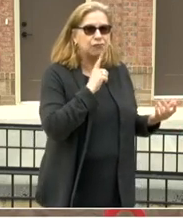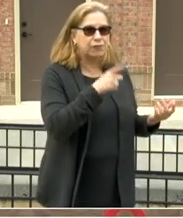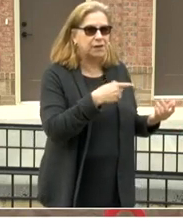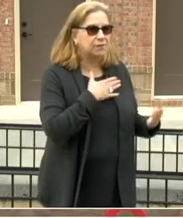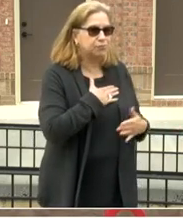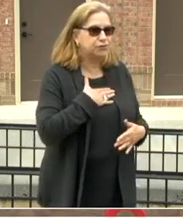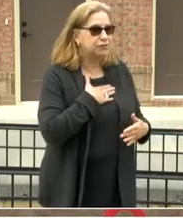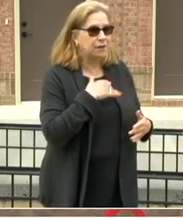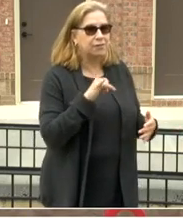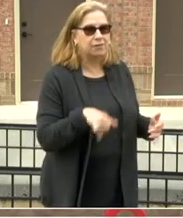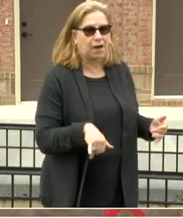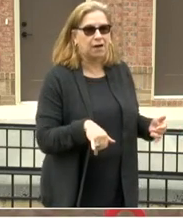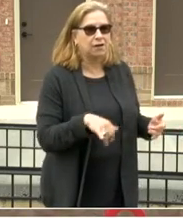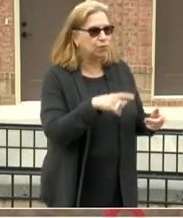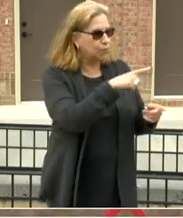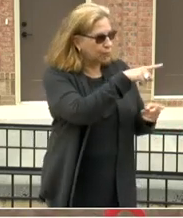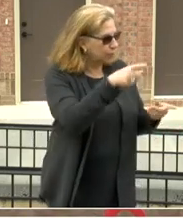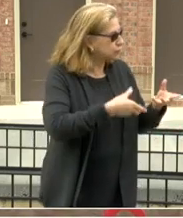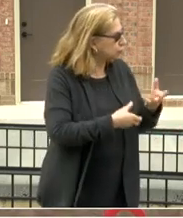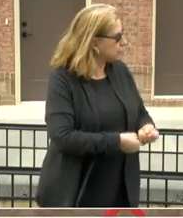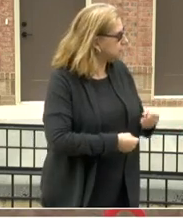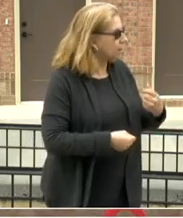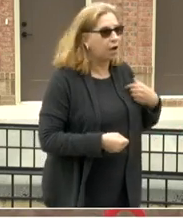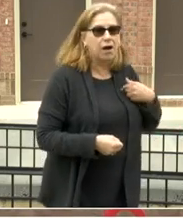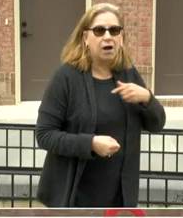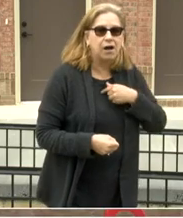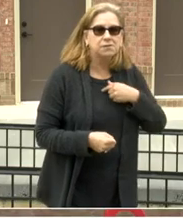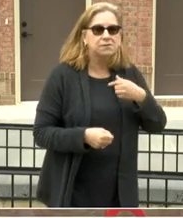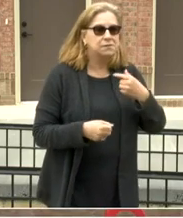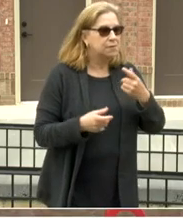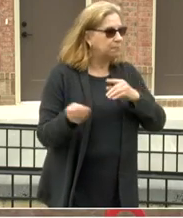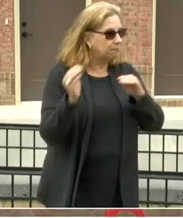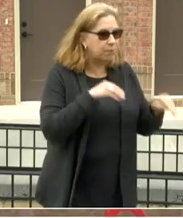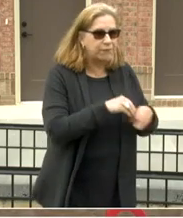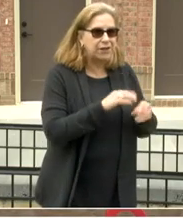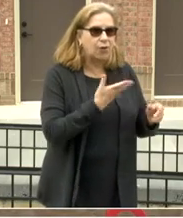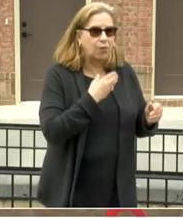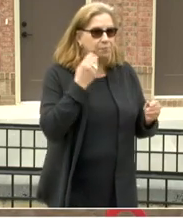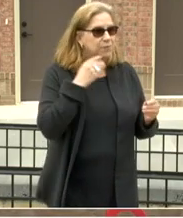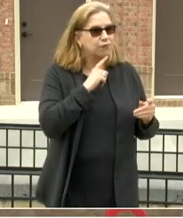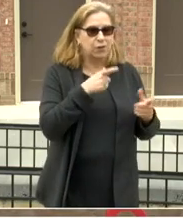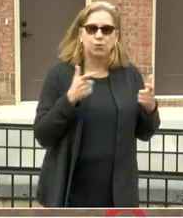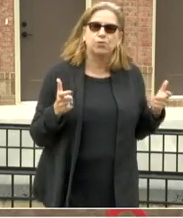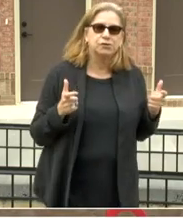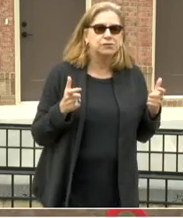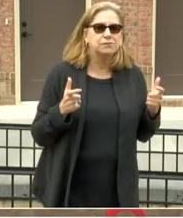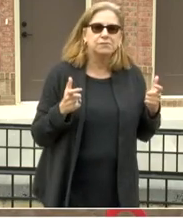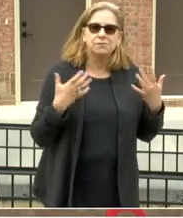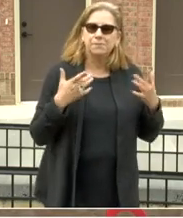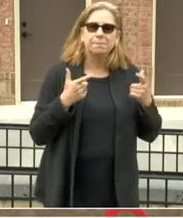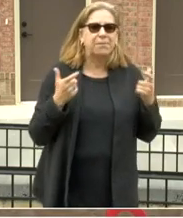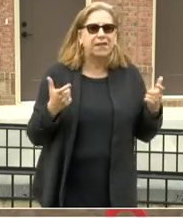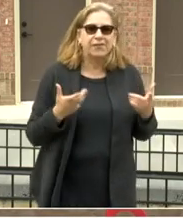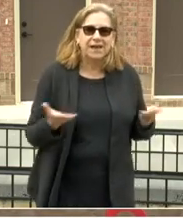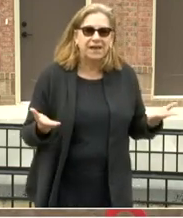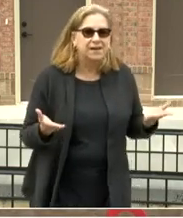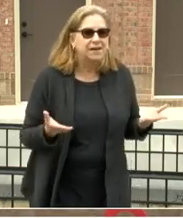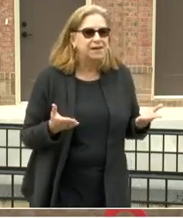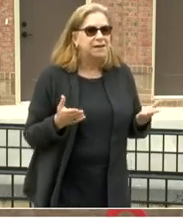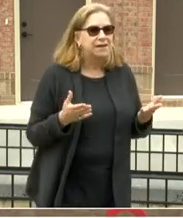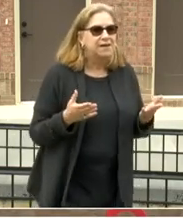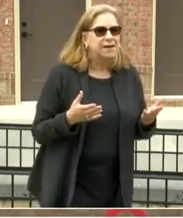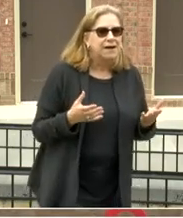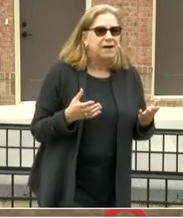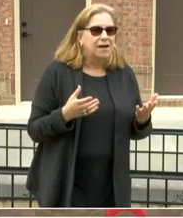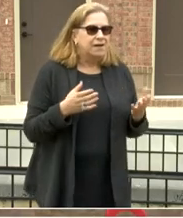us to build you a home. We take it very seriously. I know that you've formed relationships with Chuck and Brett